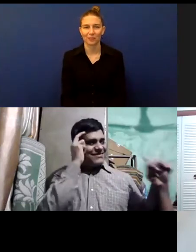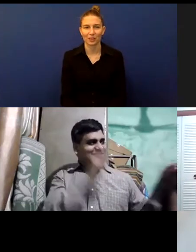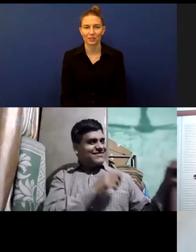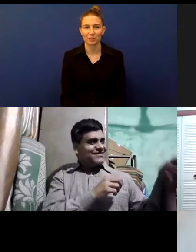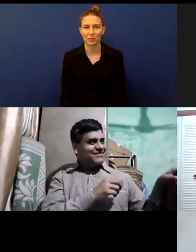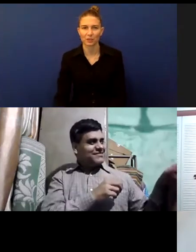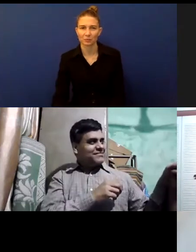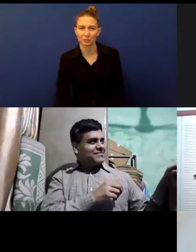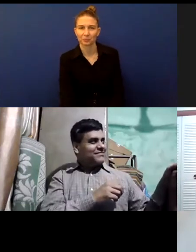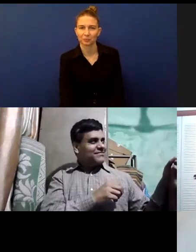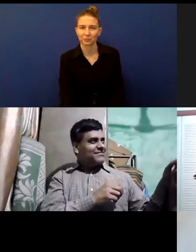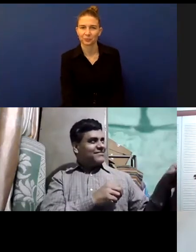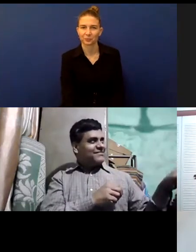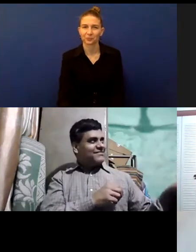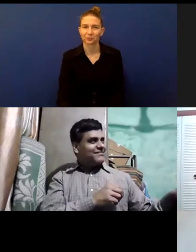Thank you, Moses.